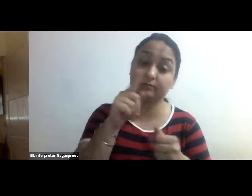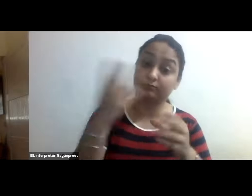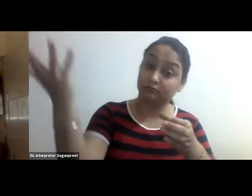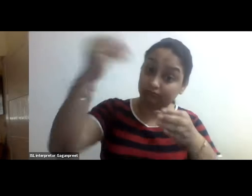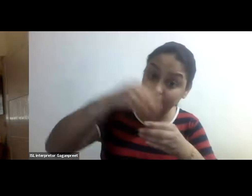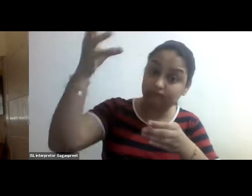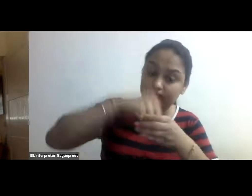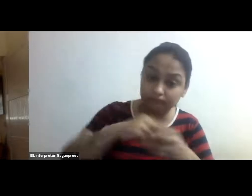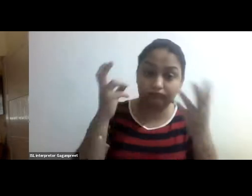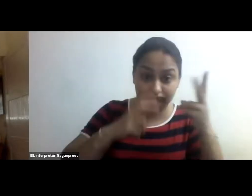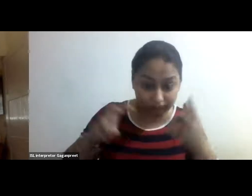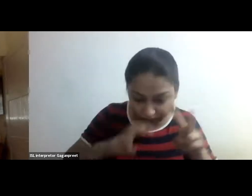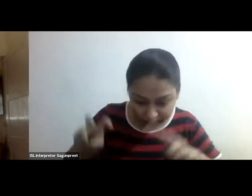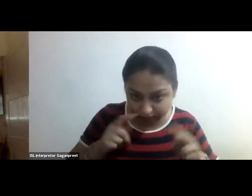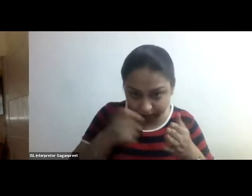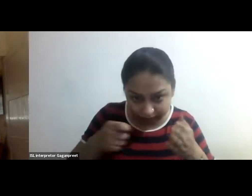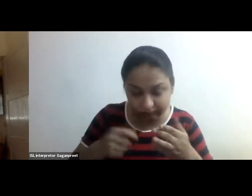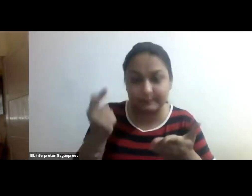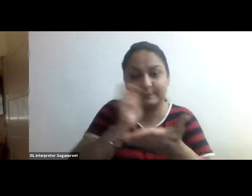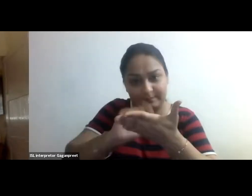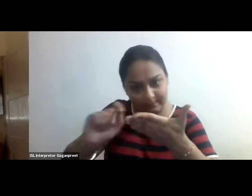included research, writing,